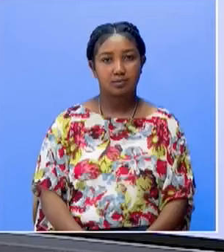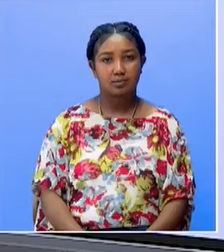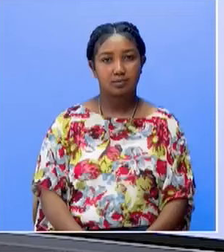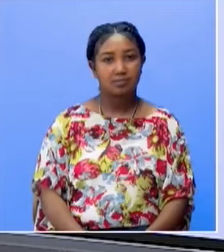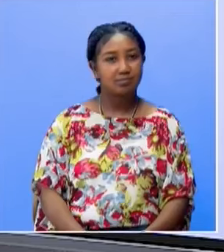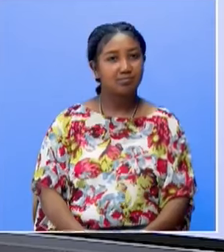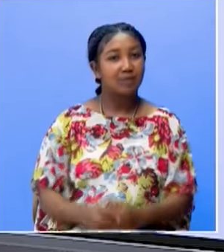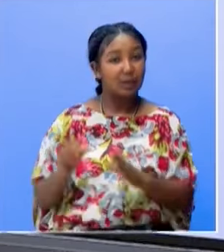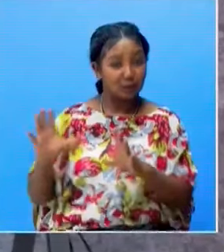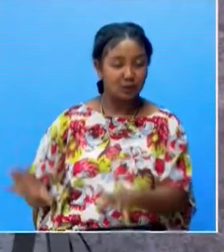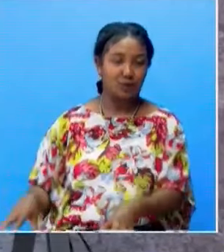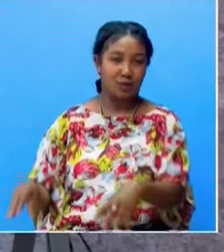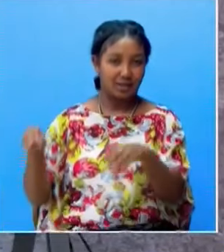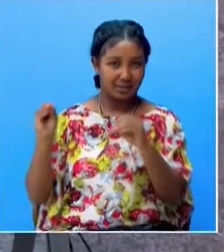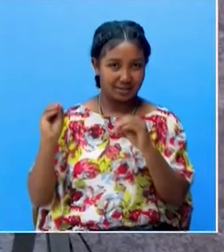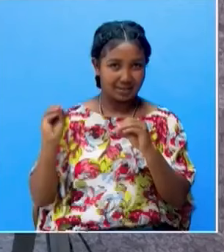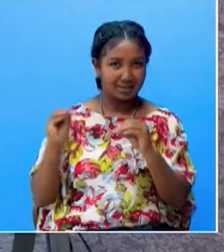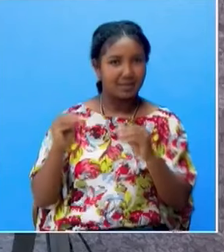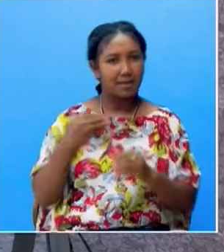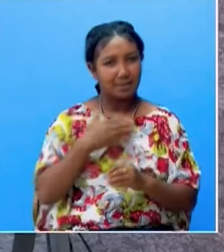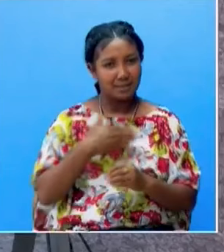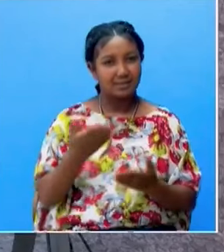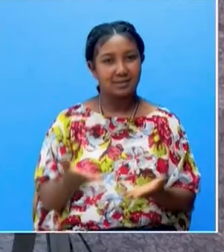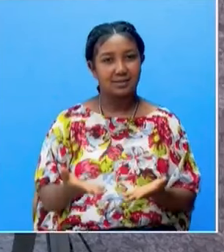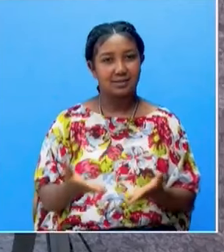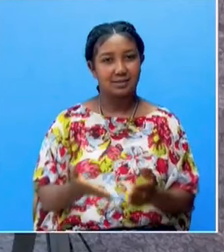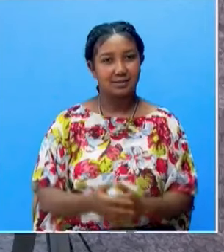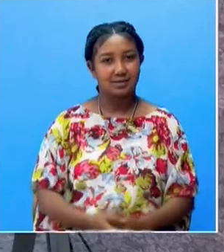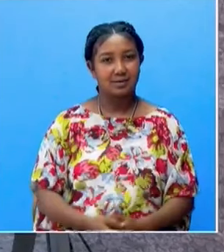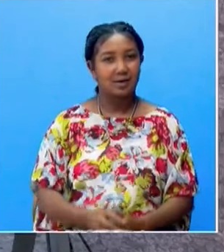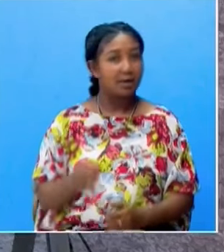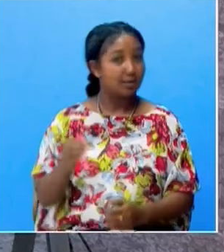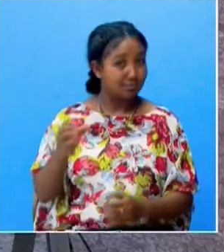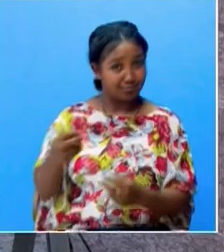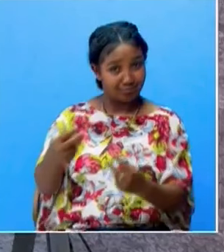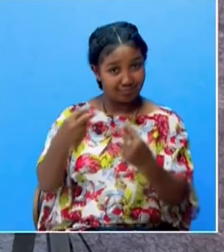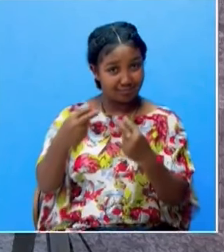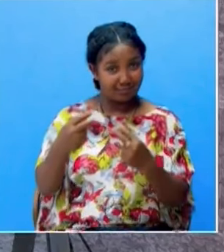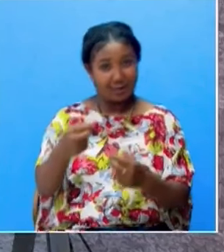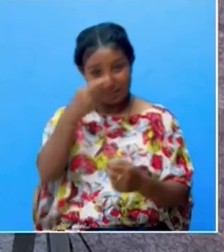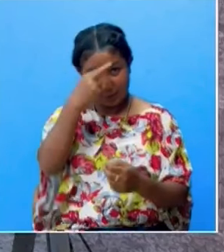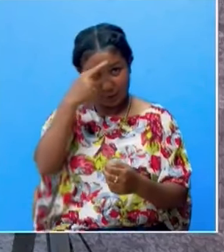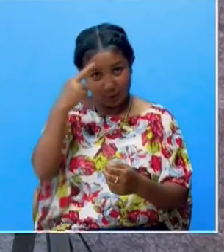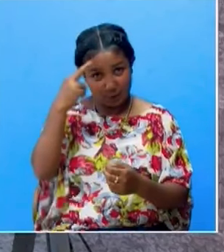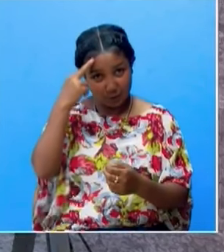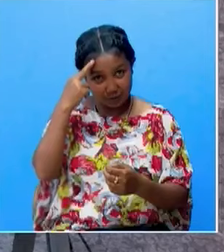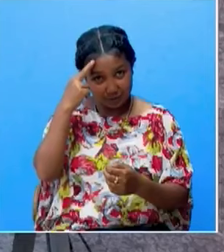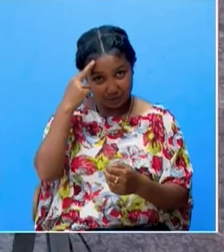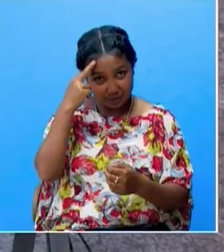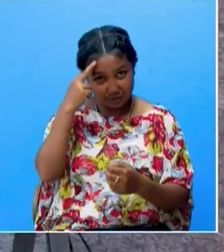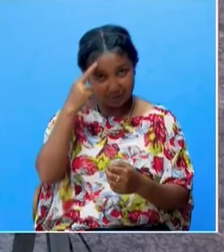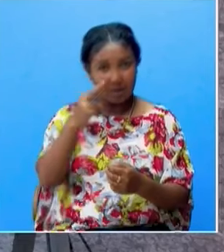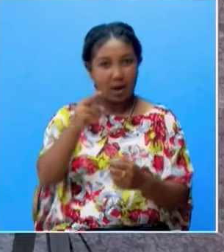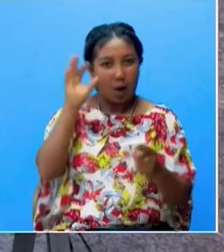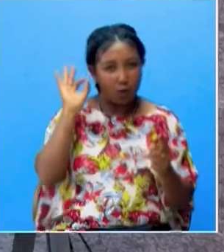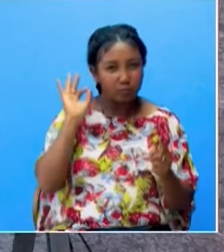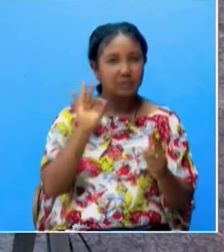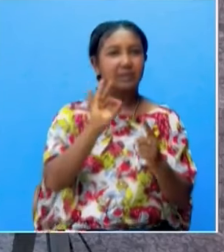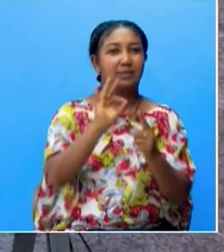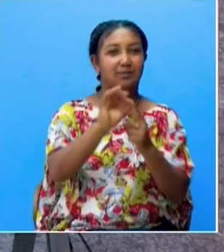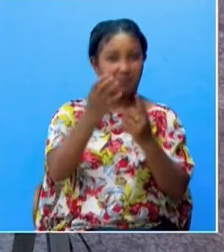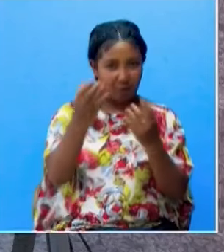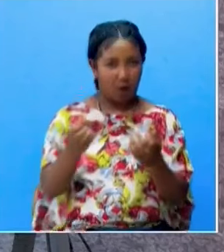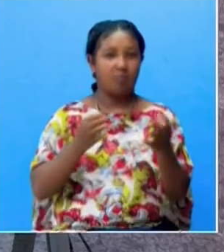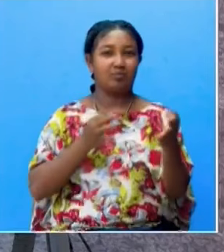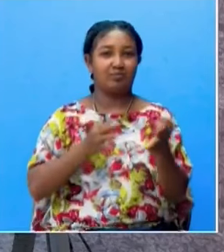Okay, students, please listen to me because we will say something about the objectives of our today's